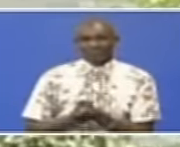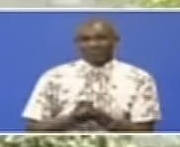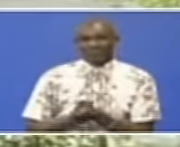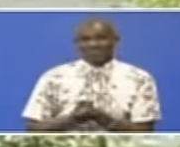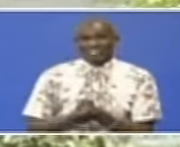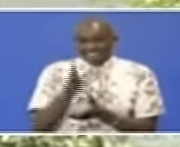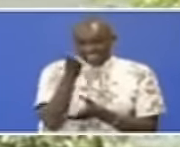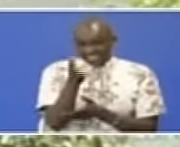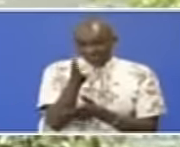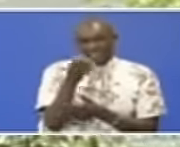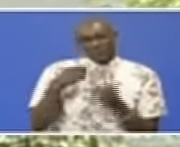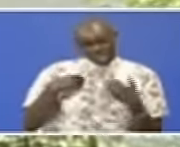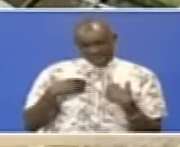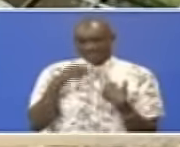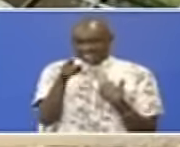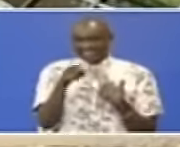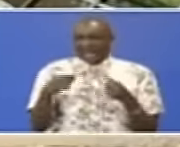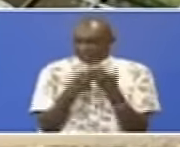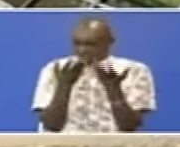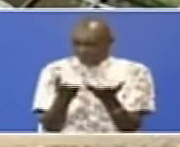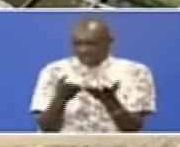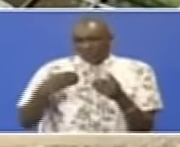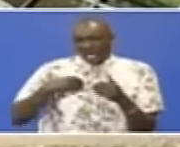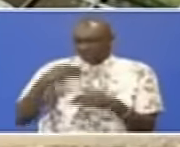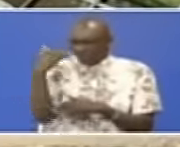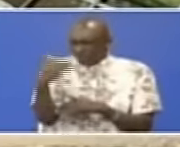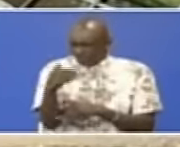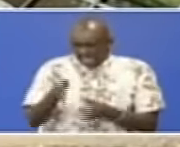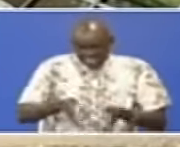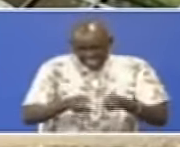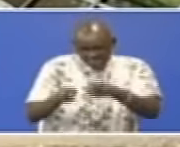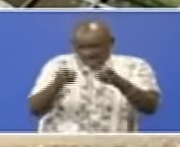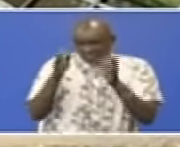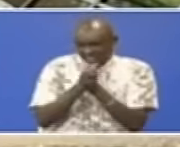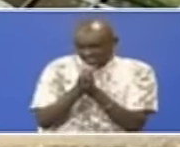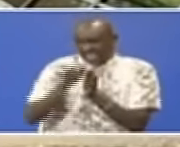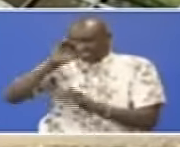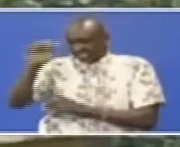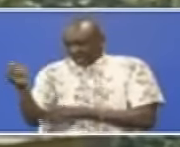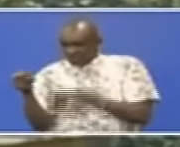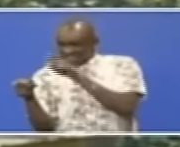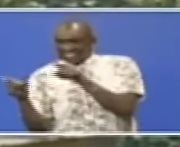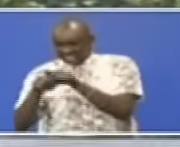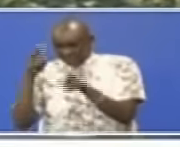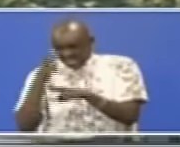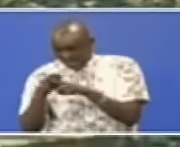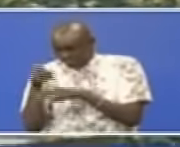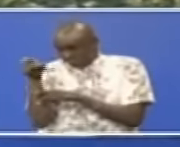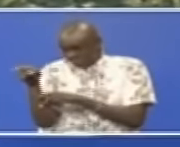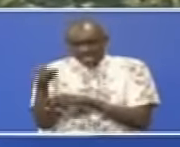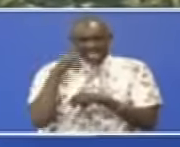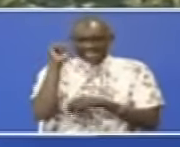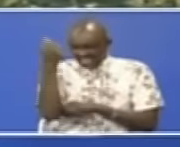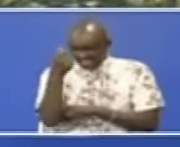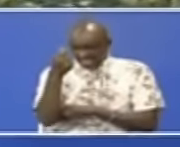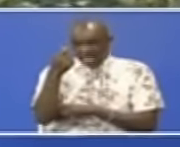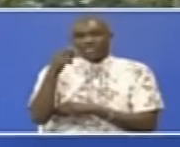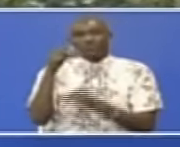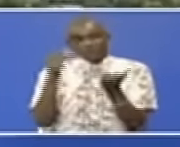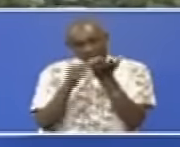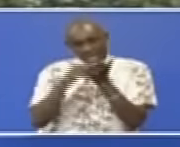It is this river that stands in between these two towns, both sharing the same name, Lwakaka, at the Kenya-Uganda